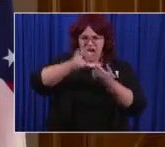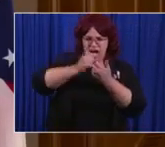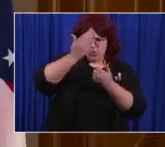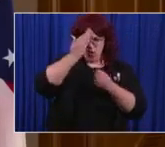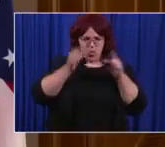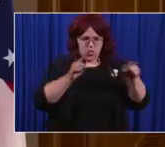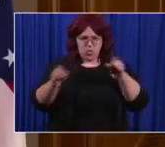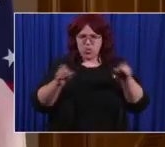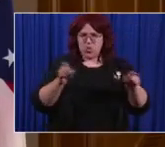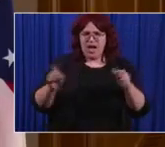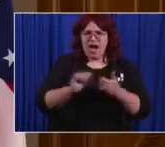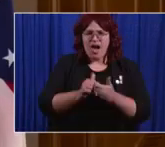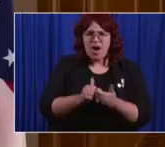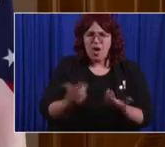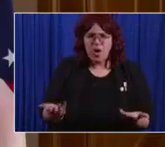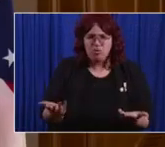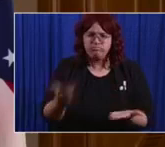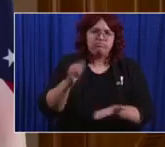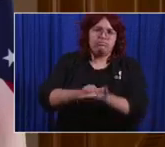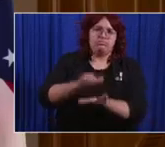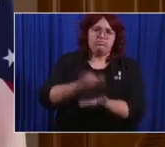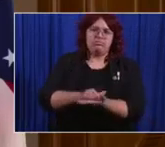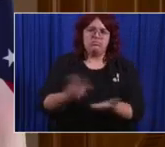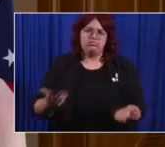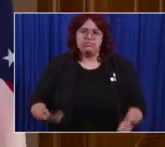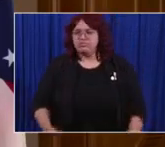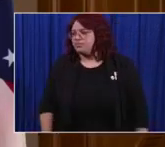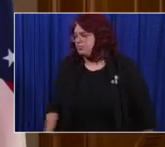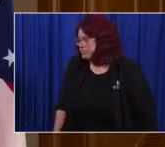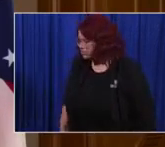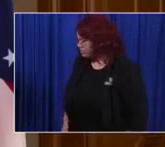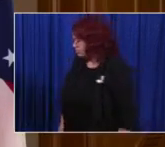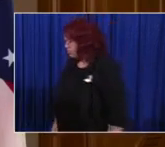Next question is from Courtney Wheaton at WKEF in Dayton.